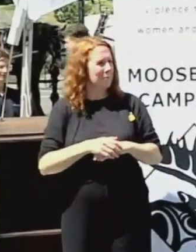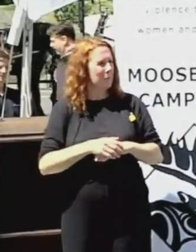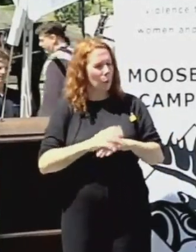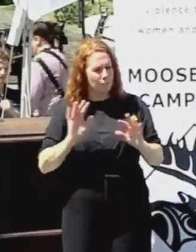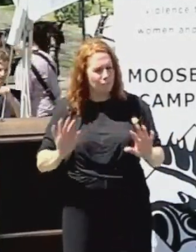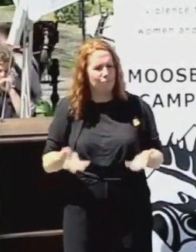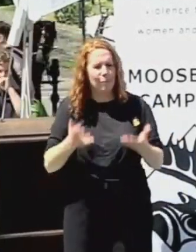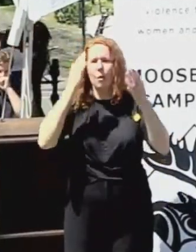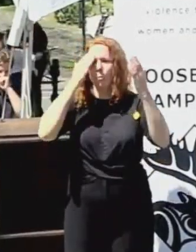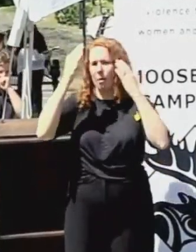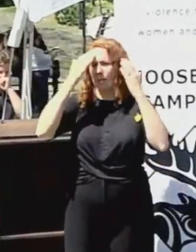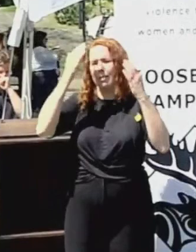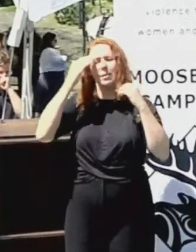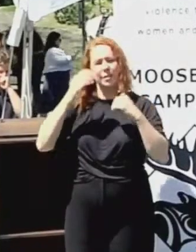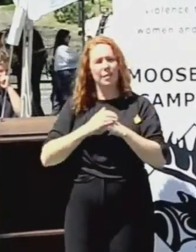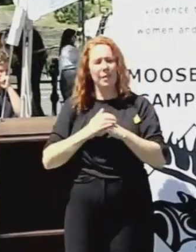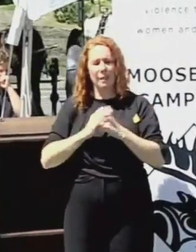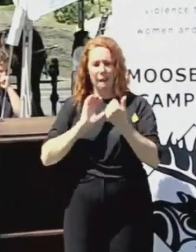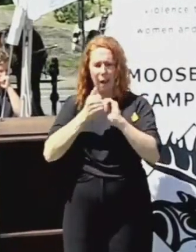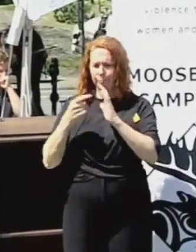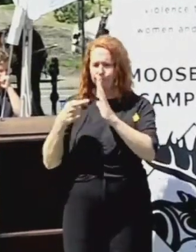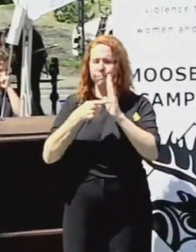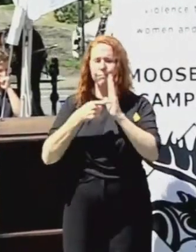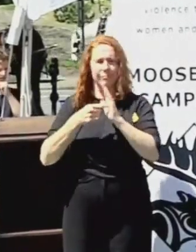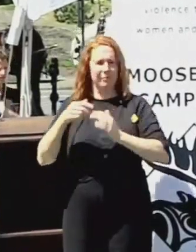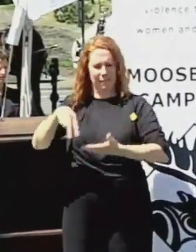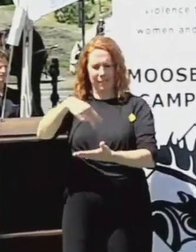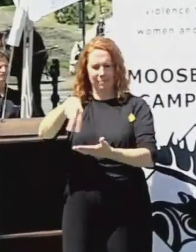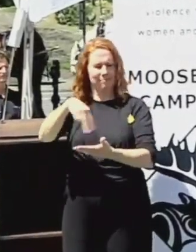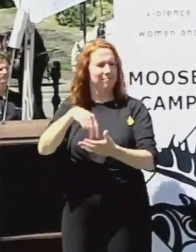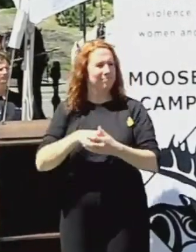raising awareness of this issue through dance.